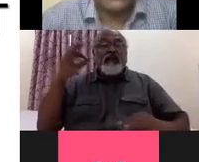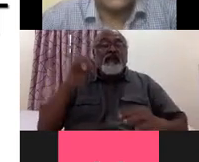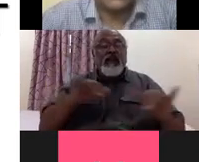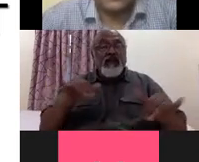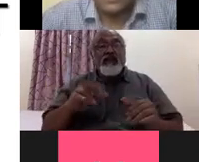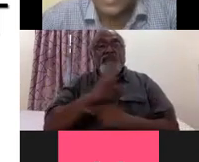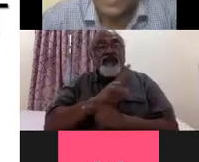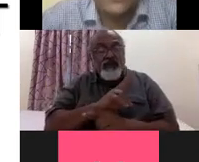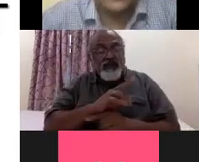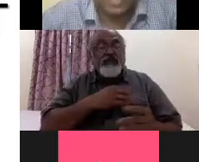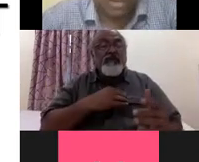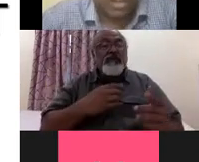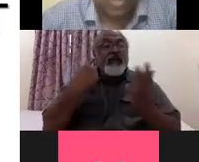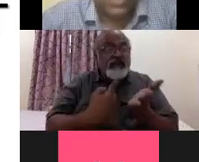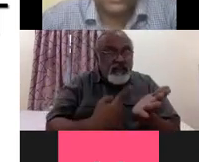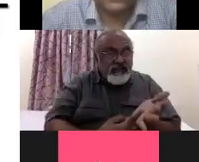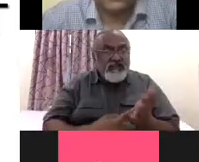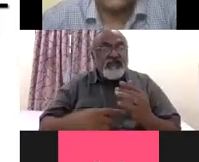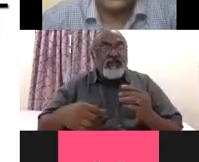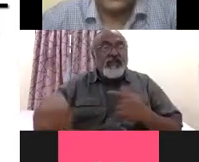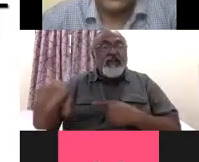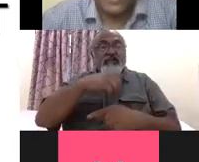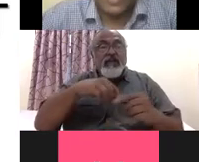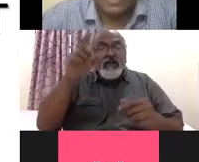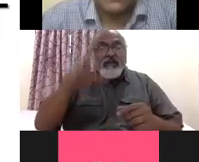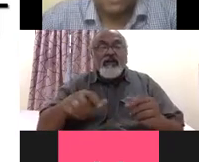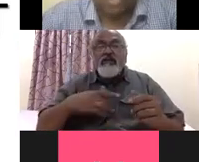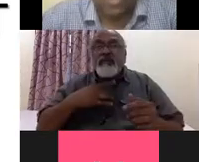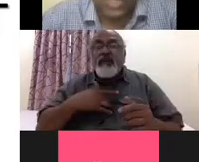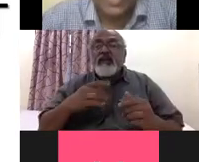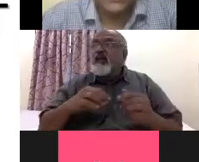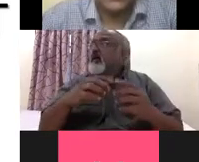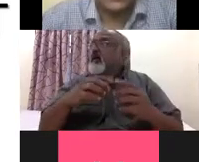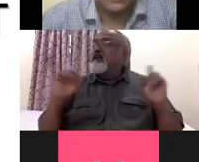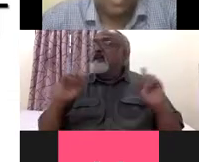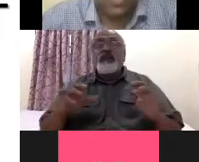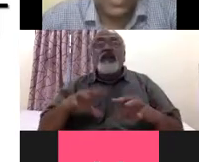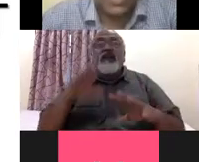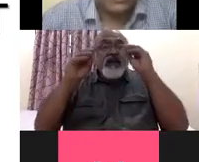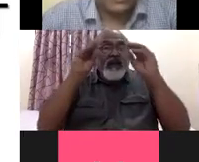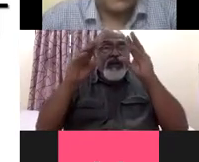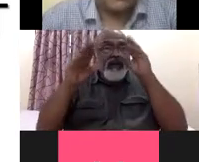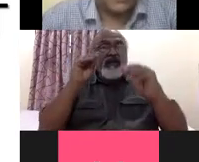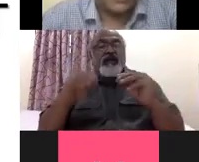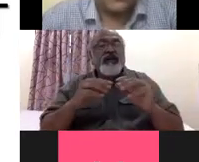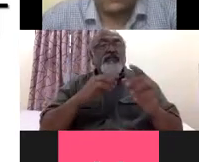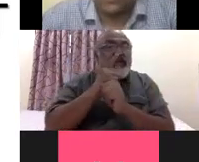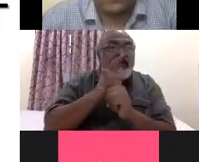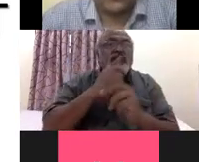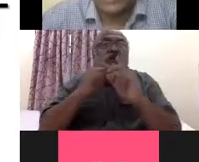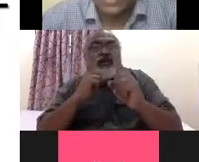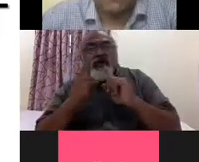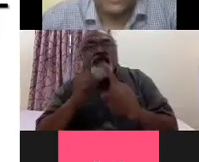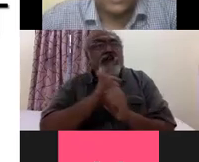people discuss experiential kiosks. We had Amit talk about experiential learning and, you